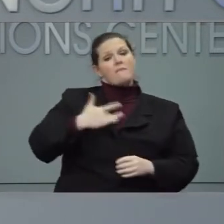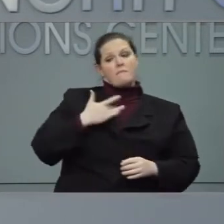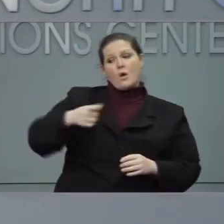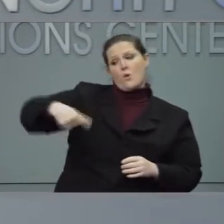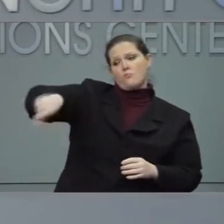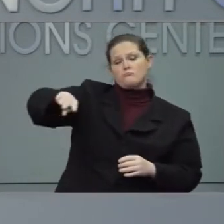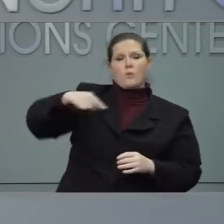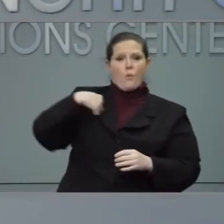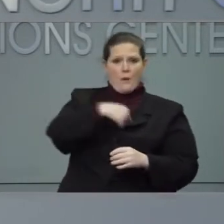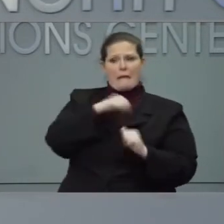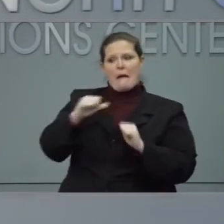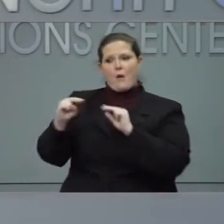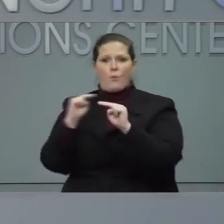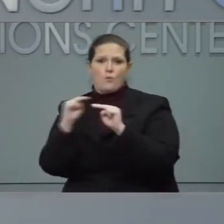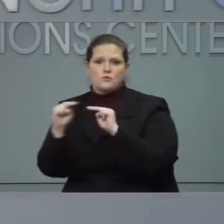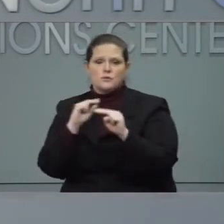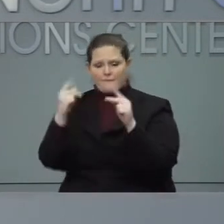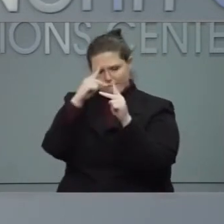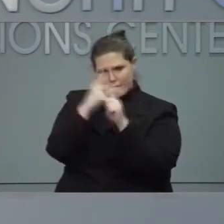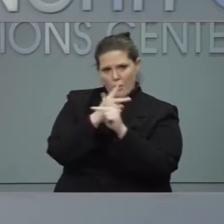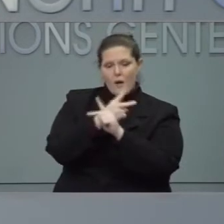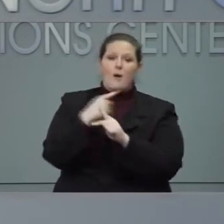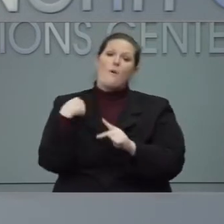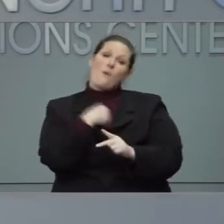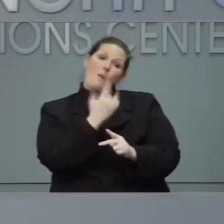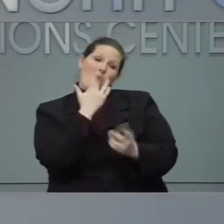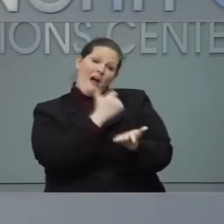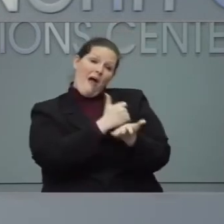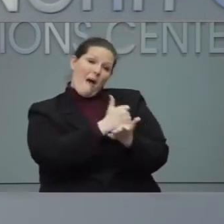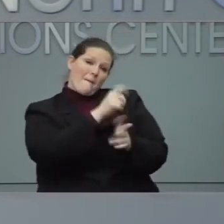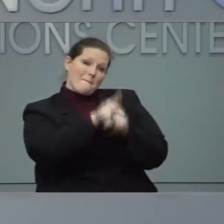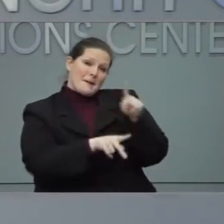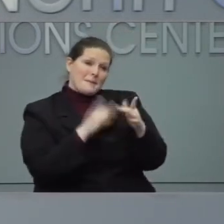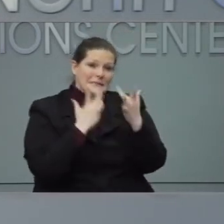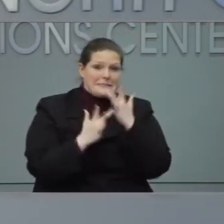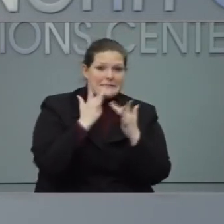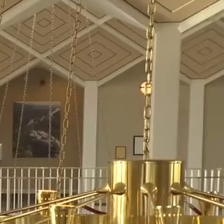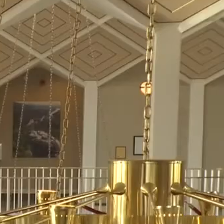We would rather help people who are on the margins and the middle class.